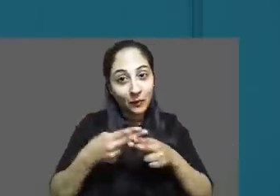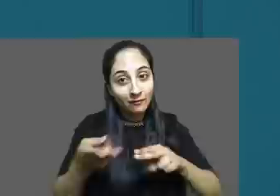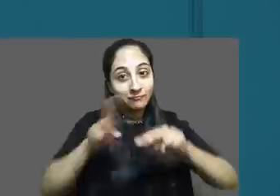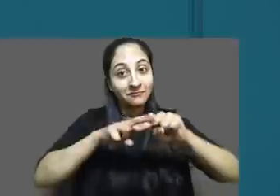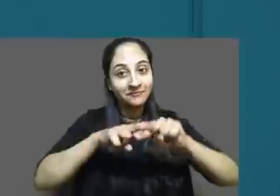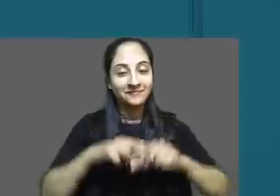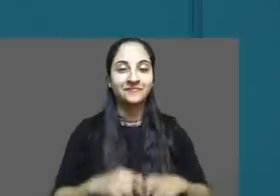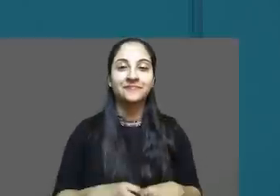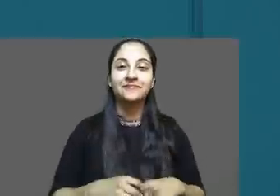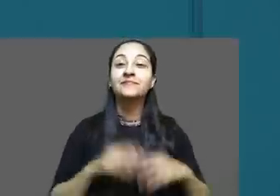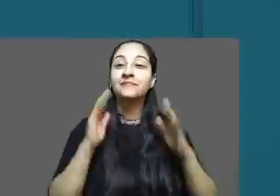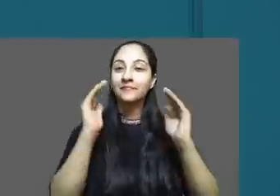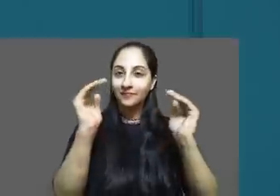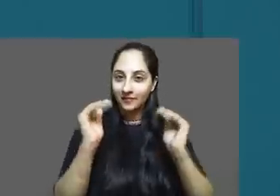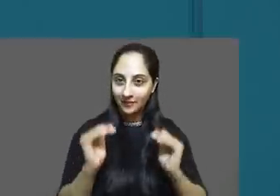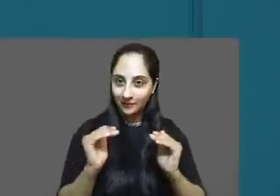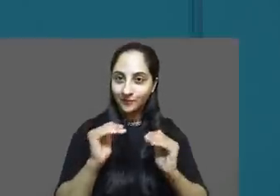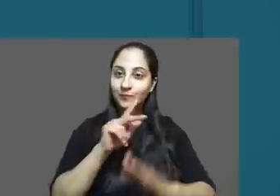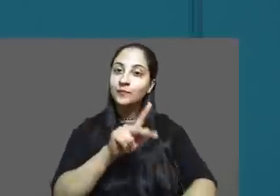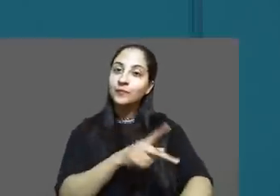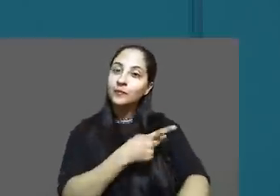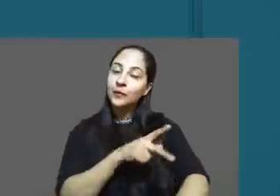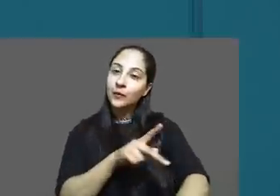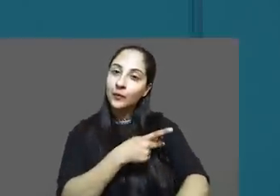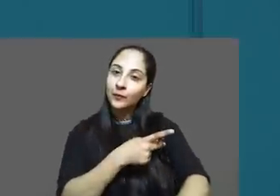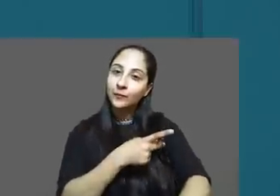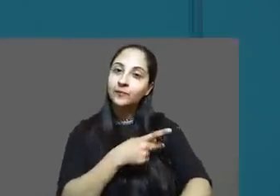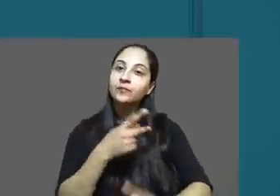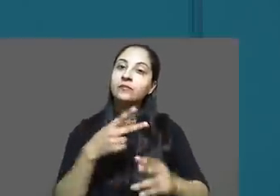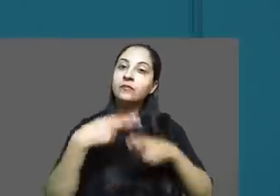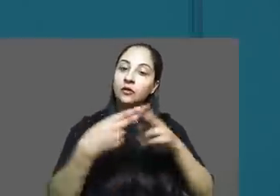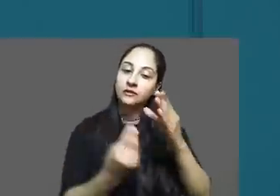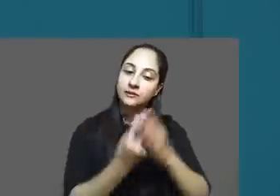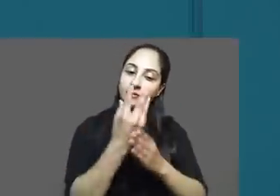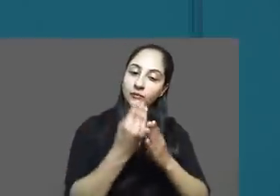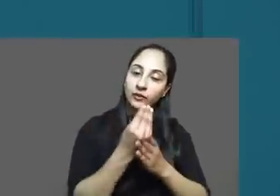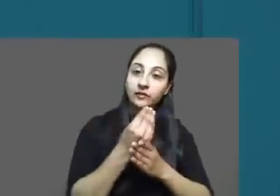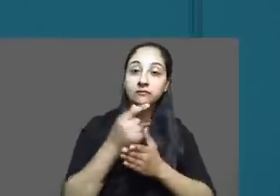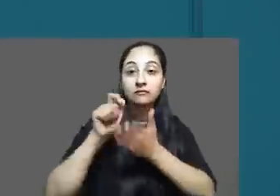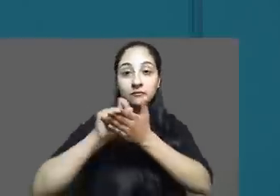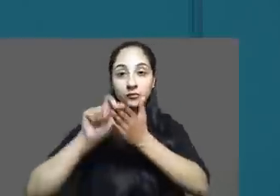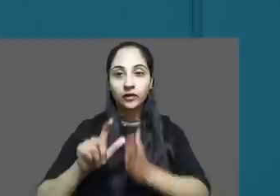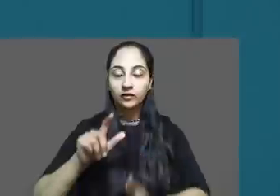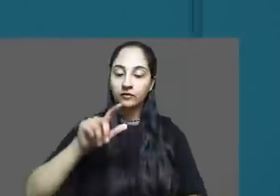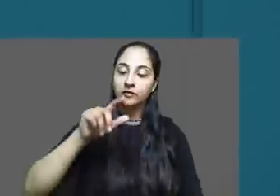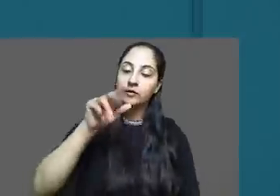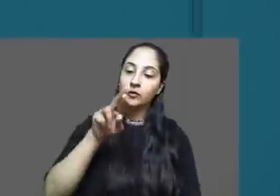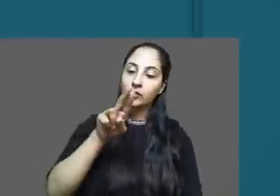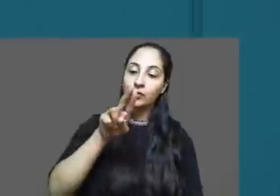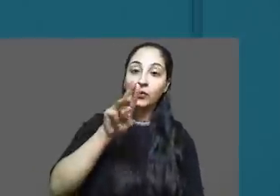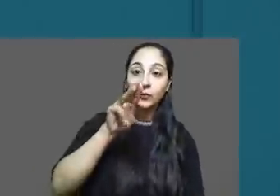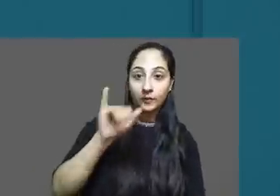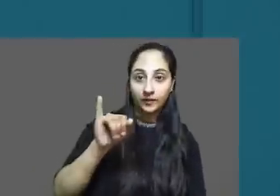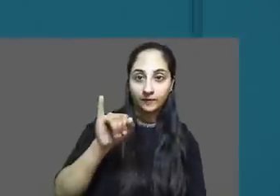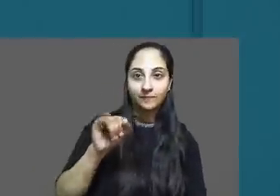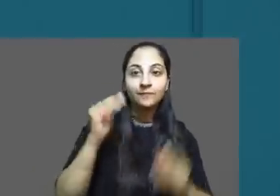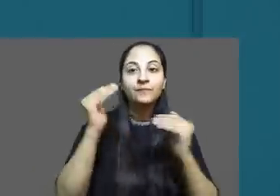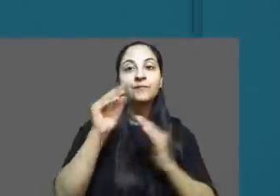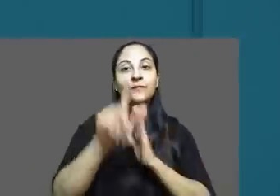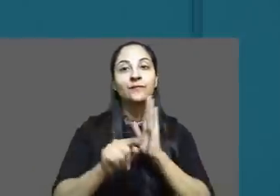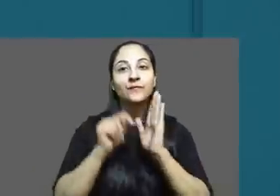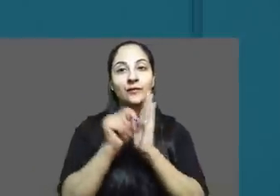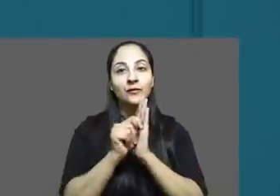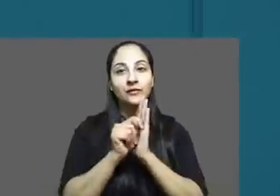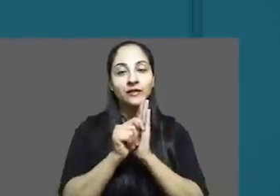there. We'll also be treated to a recitation of the poem Spring, written by Jalaluddin Rumi. We'll hear from our beloved headquarters